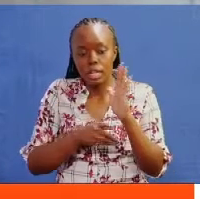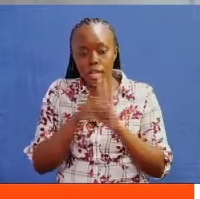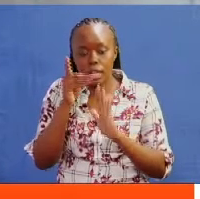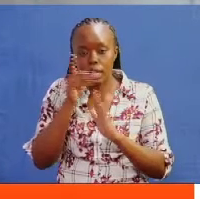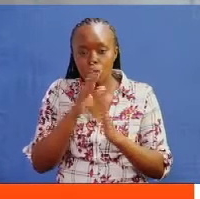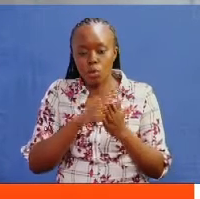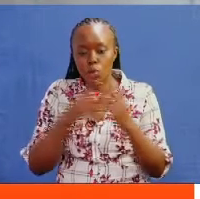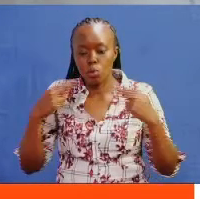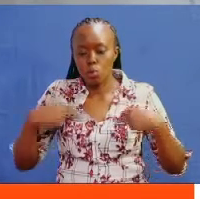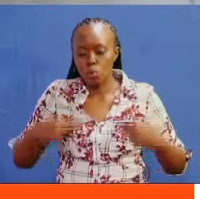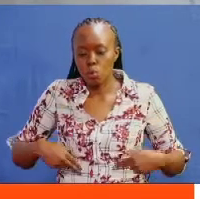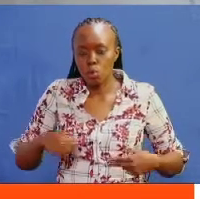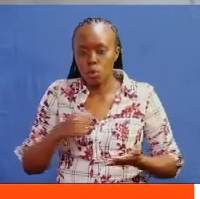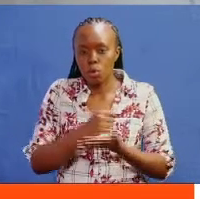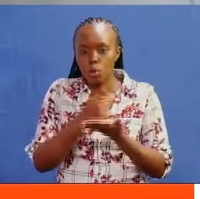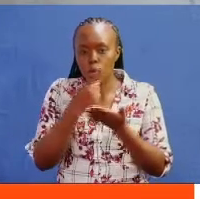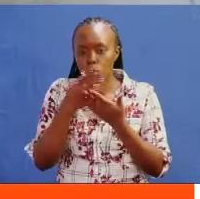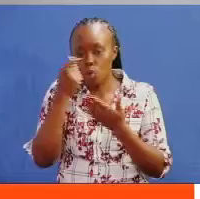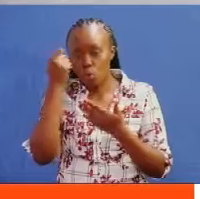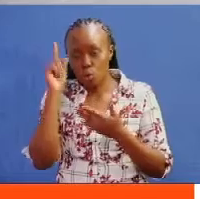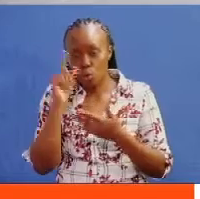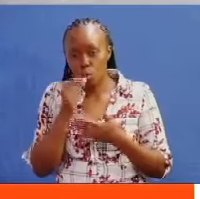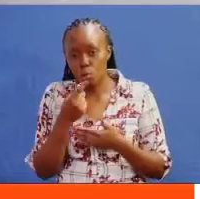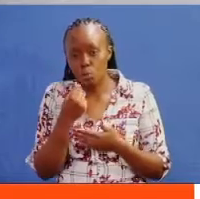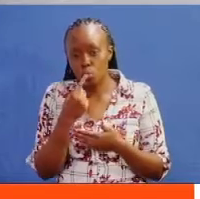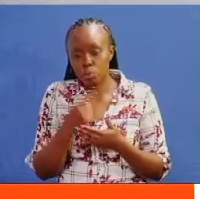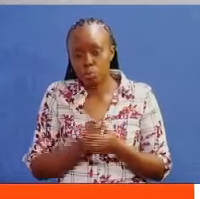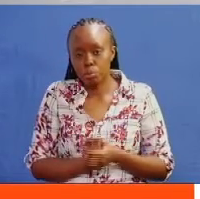humanitarian aid for vaccines.